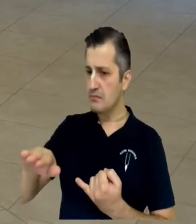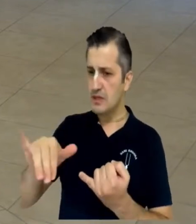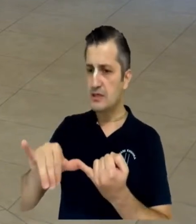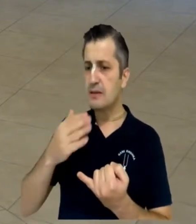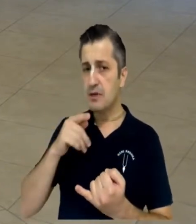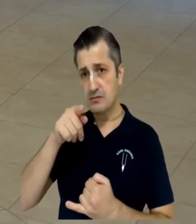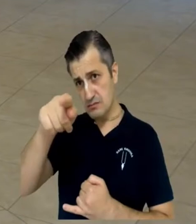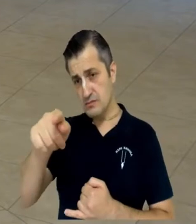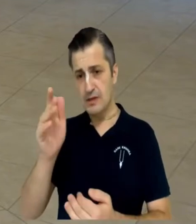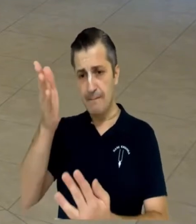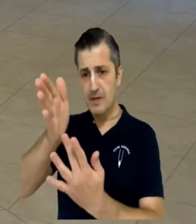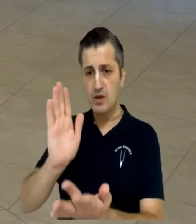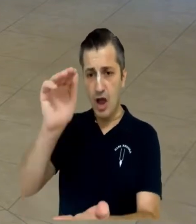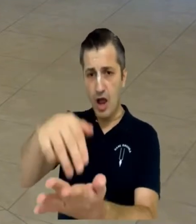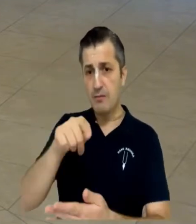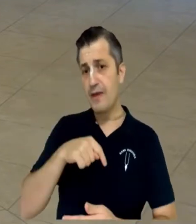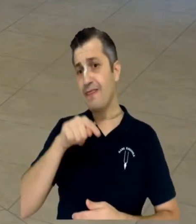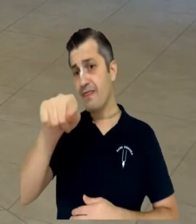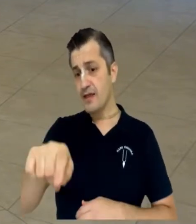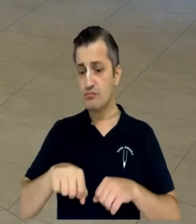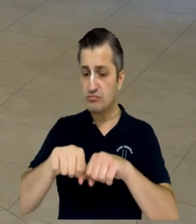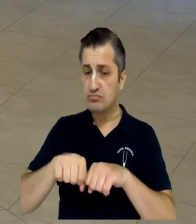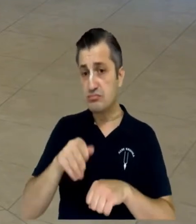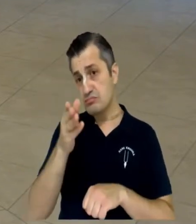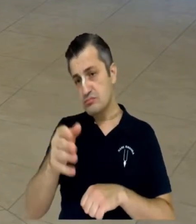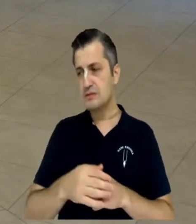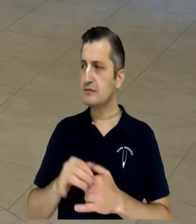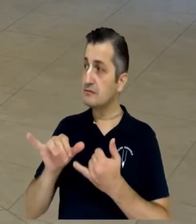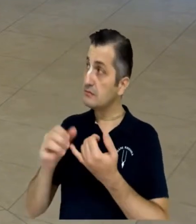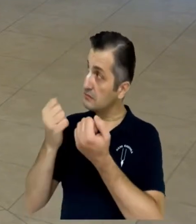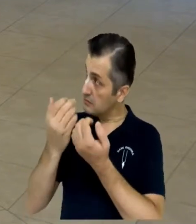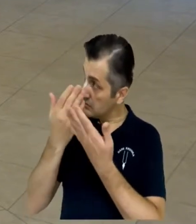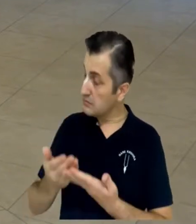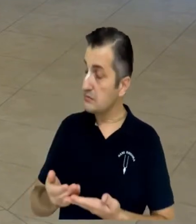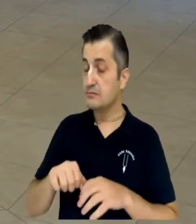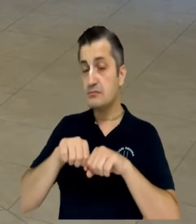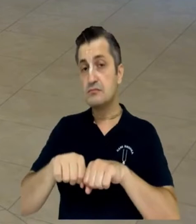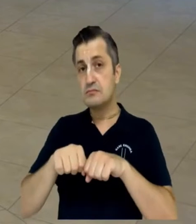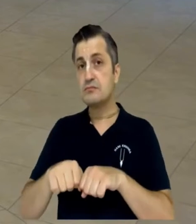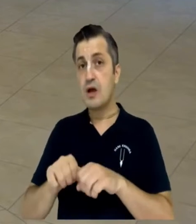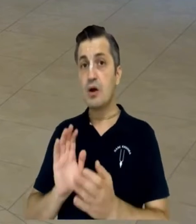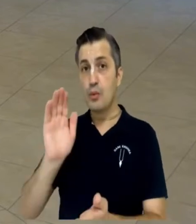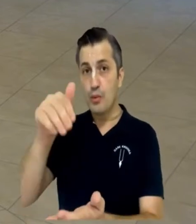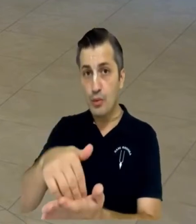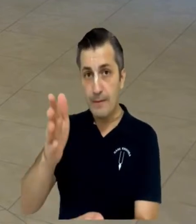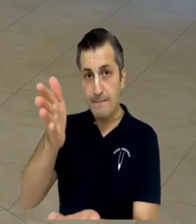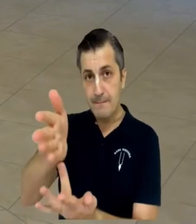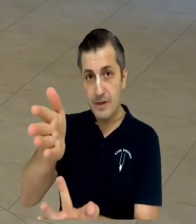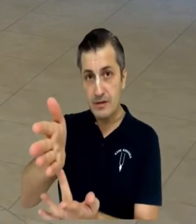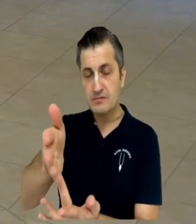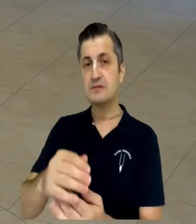his friends and family members, his teachers on the other side of the battlefield, he got overwhelmed. So we could say, okay, that was